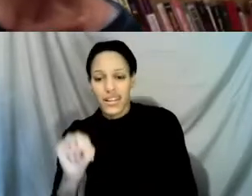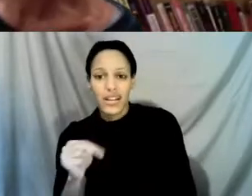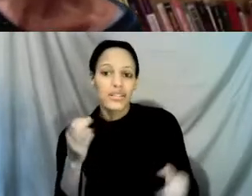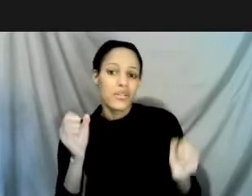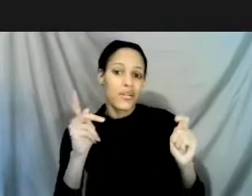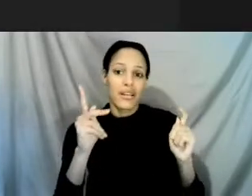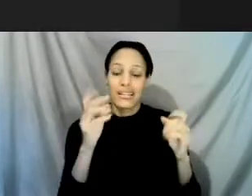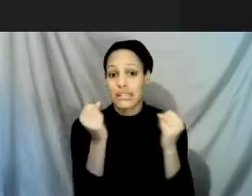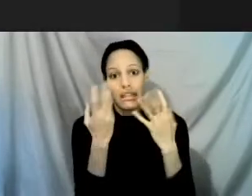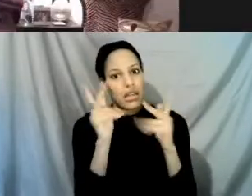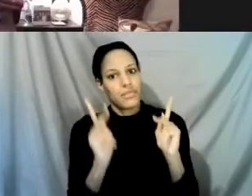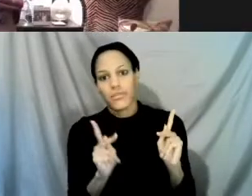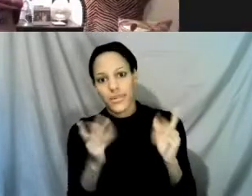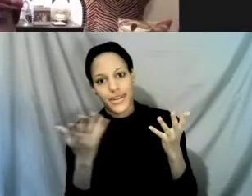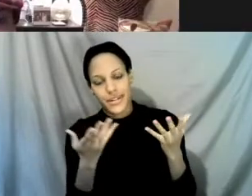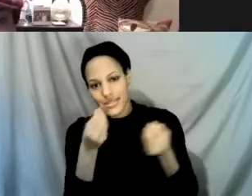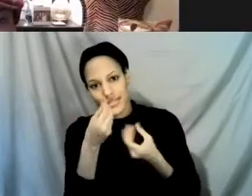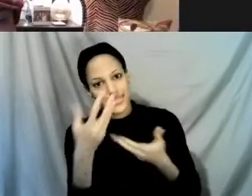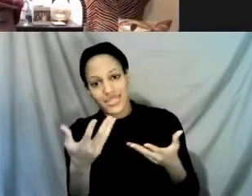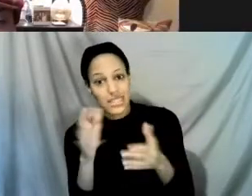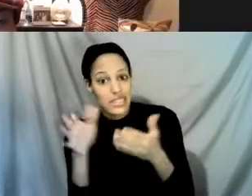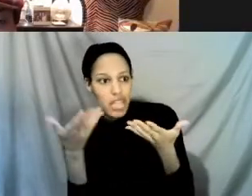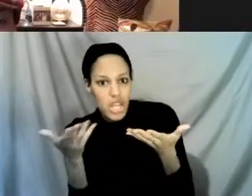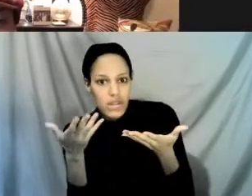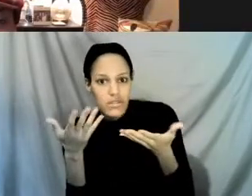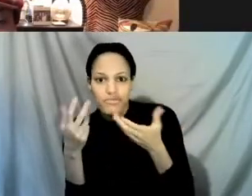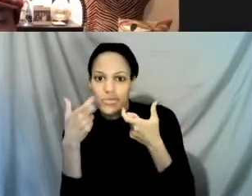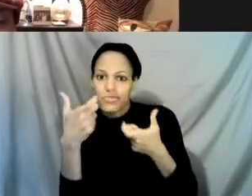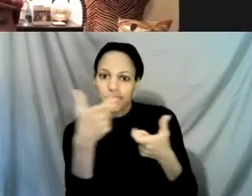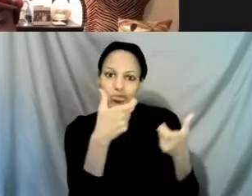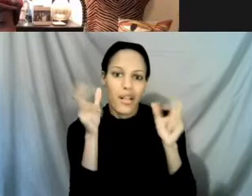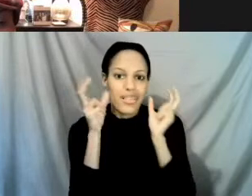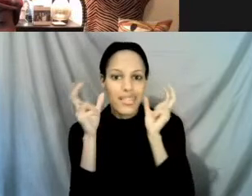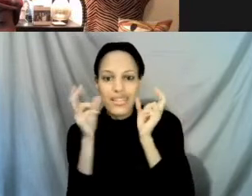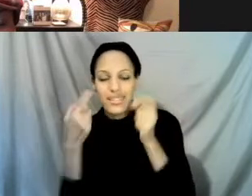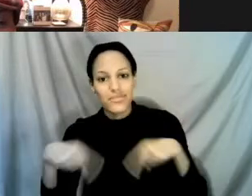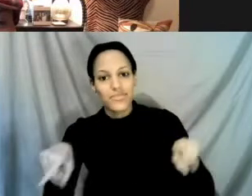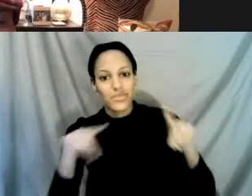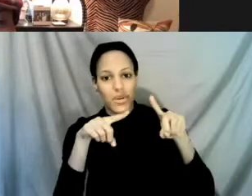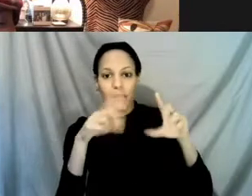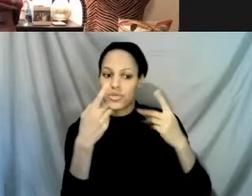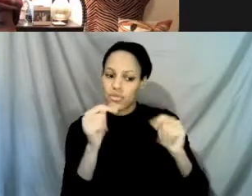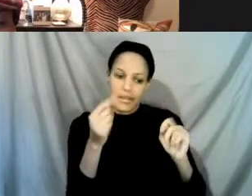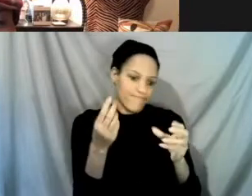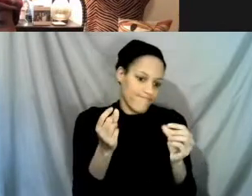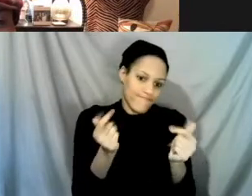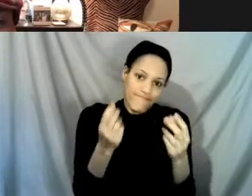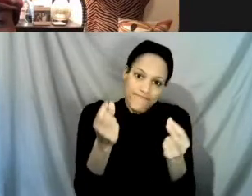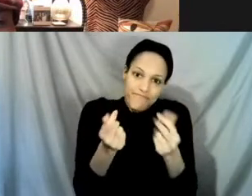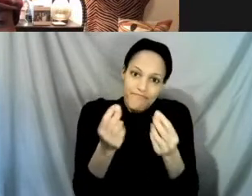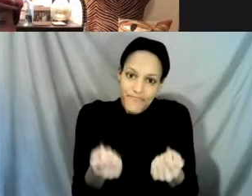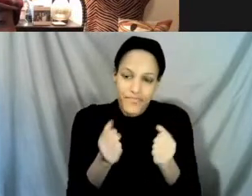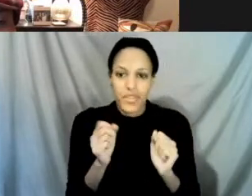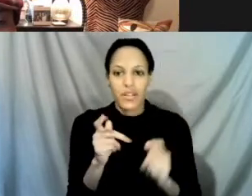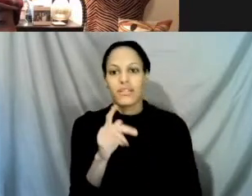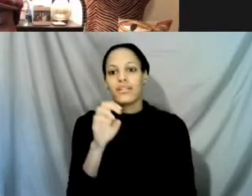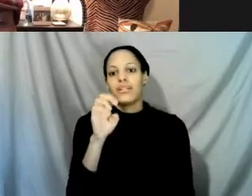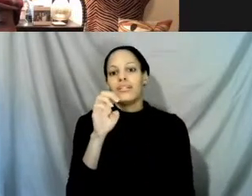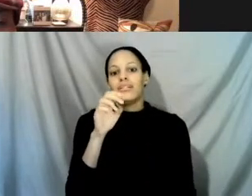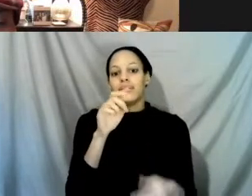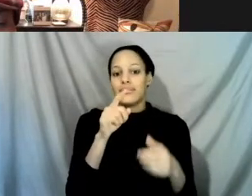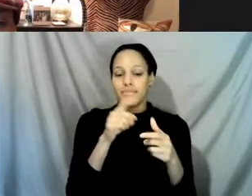here. Let's just hear for y'all. I'm going to try to do this quickly. Heather Robles, Elizabeth